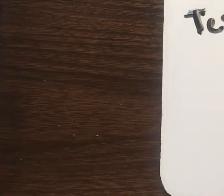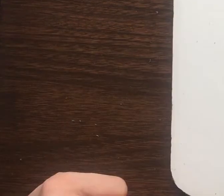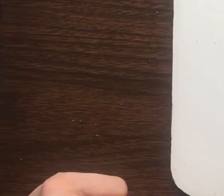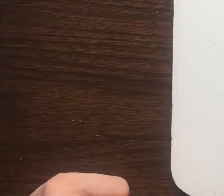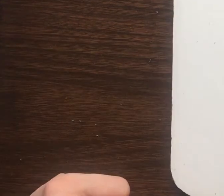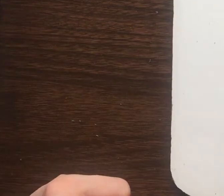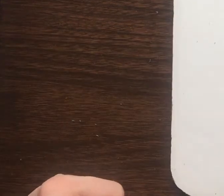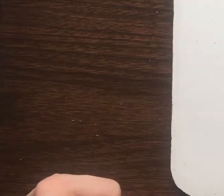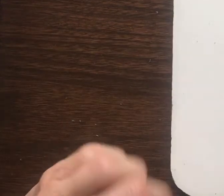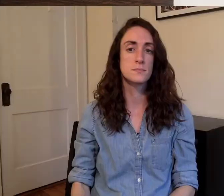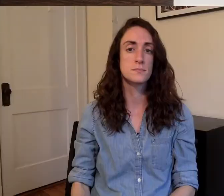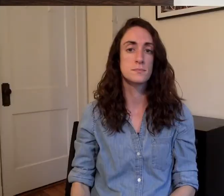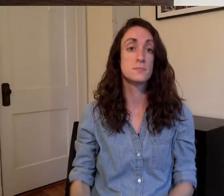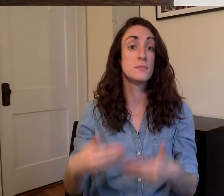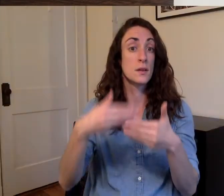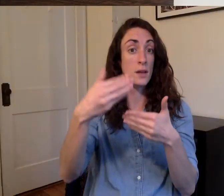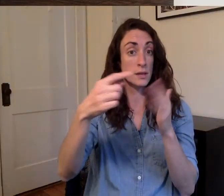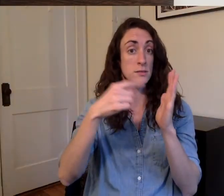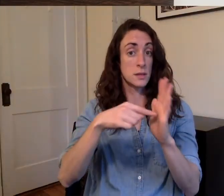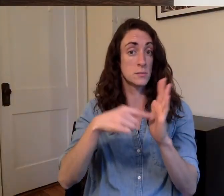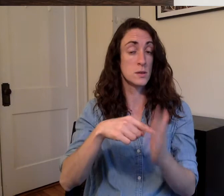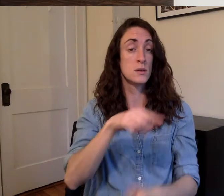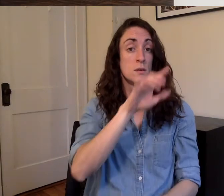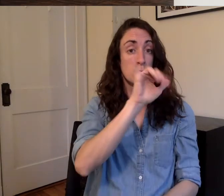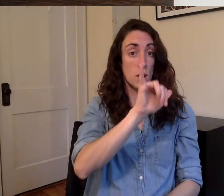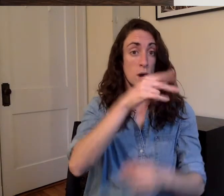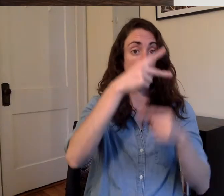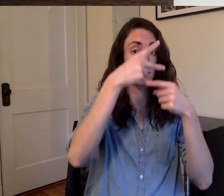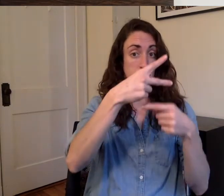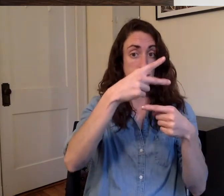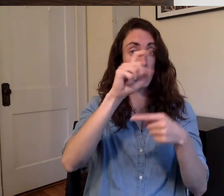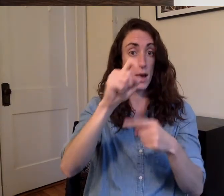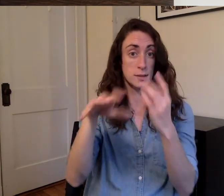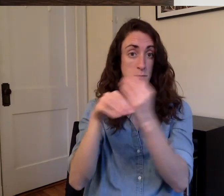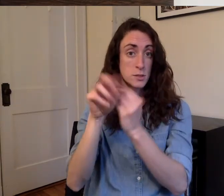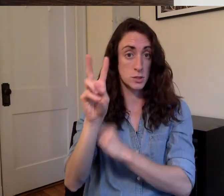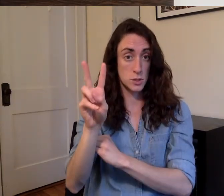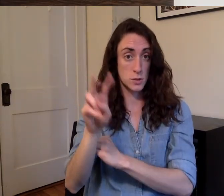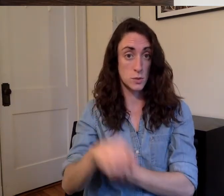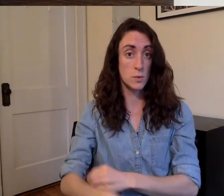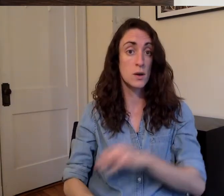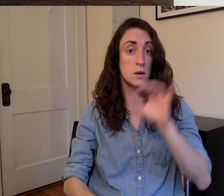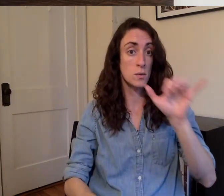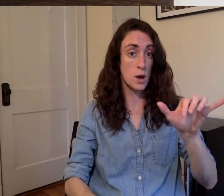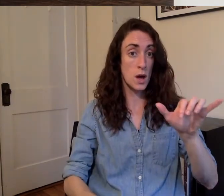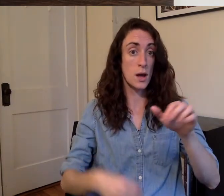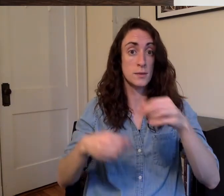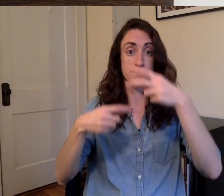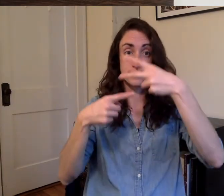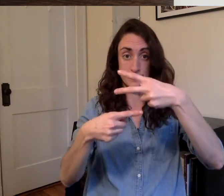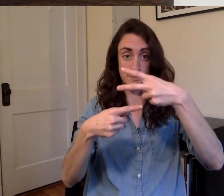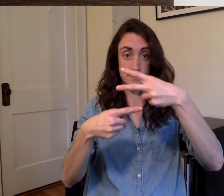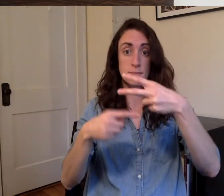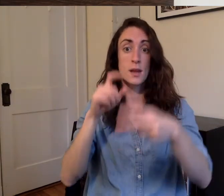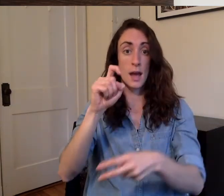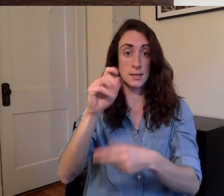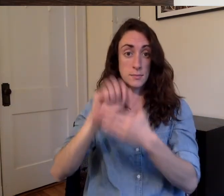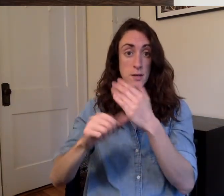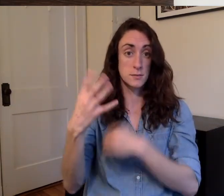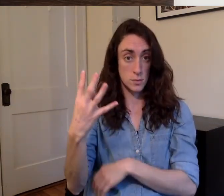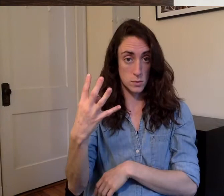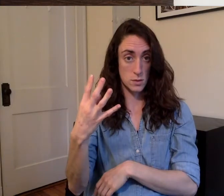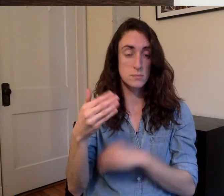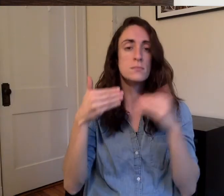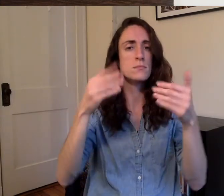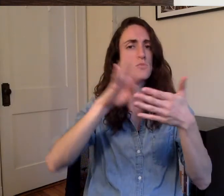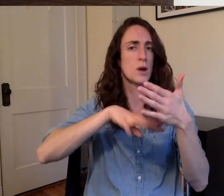So that area of overlap is our solution. In the next example, we've got y is greater than or equal to x plus 2, and y is less than or